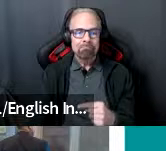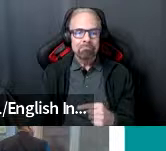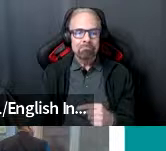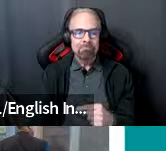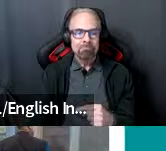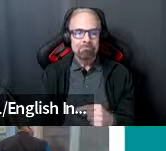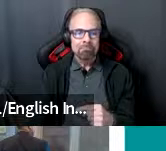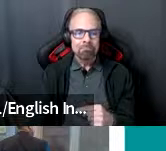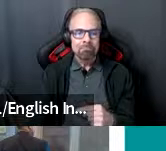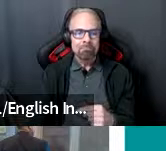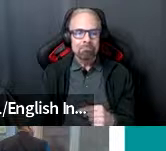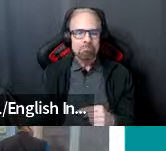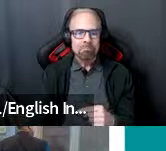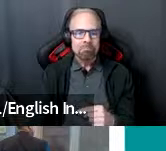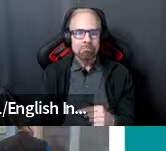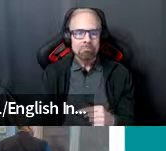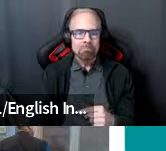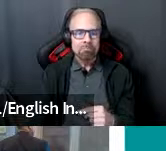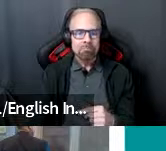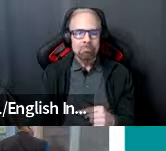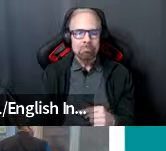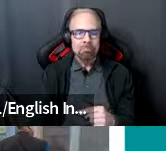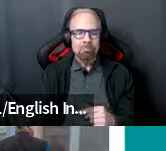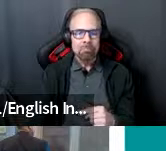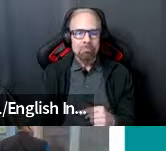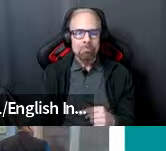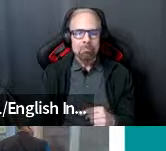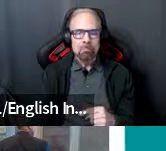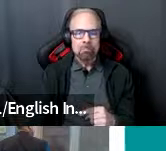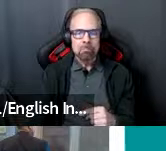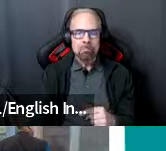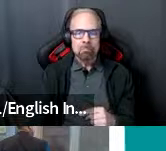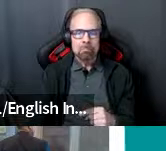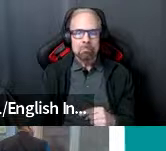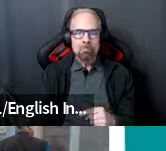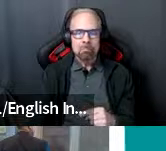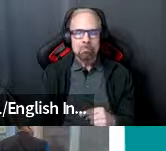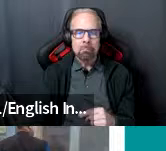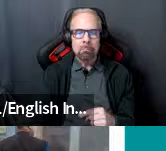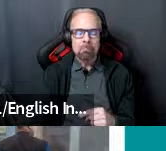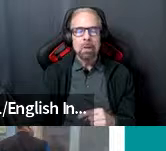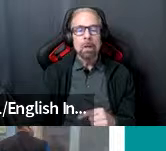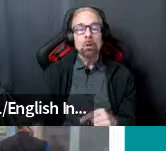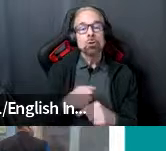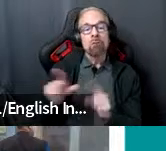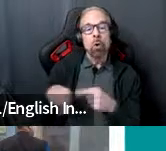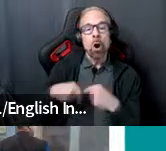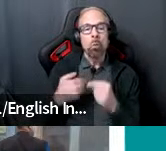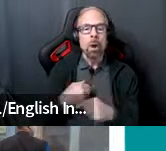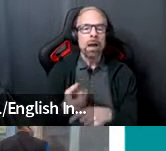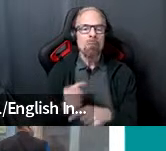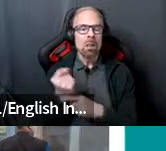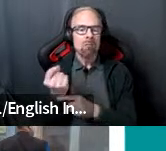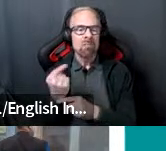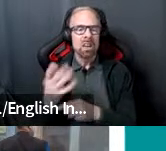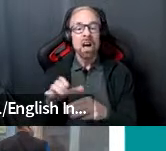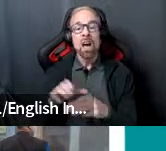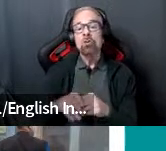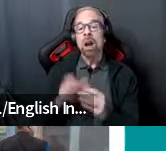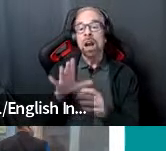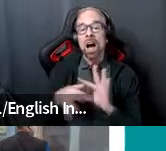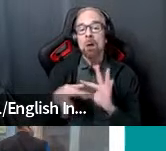have 1,700 comments that have come into the program. And it is less than